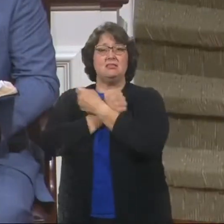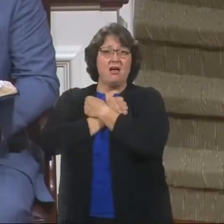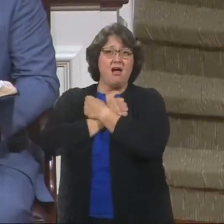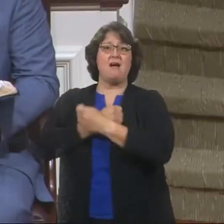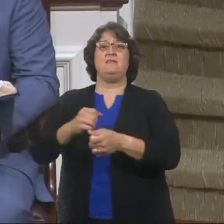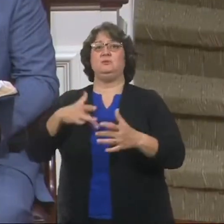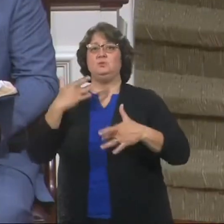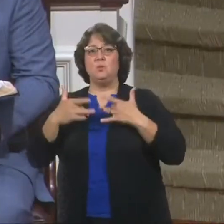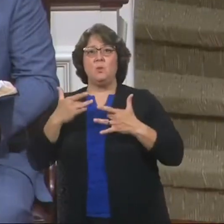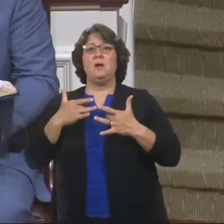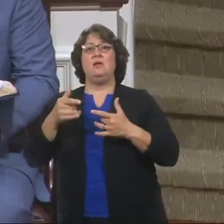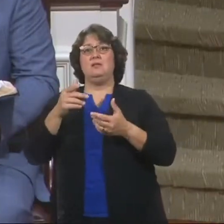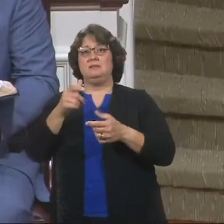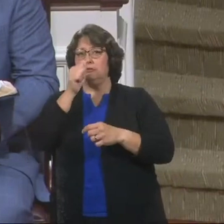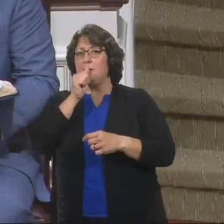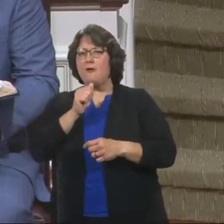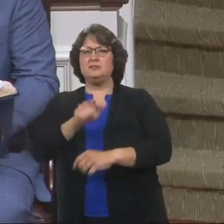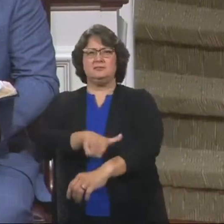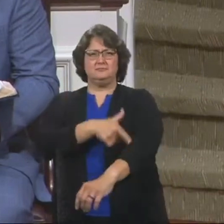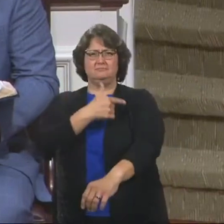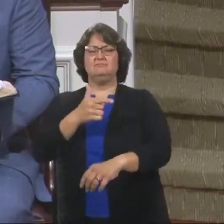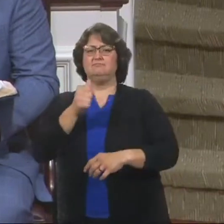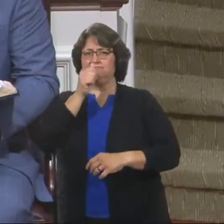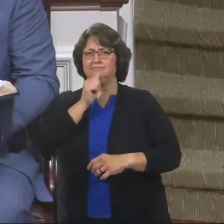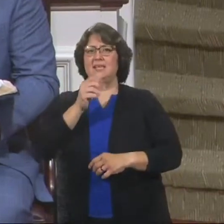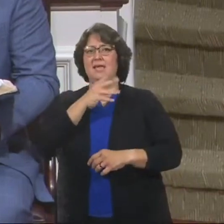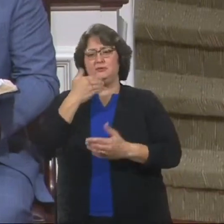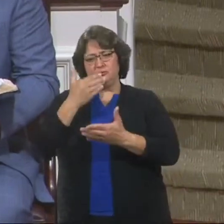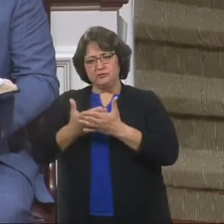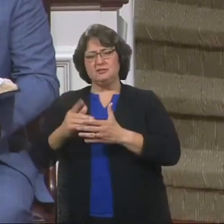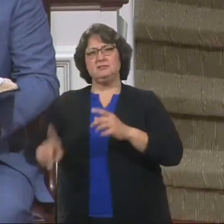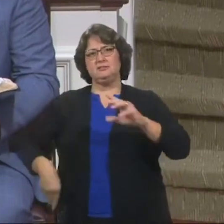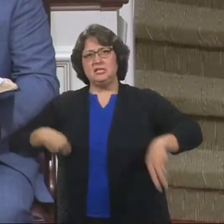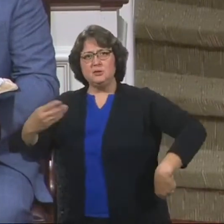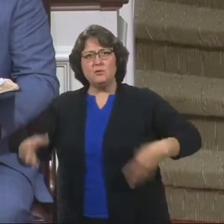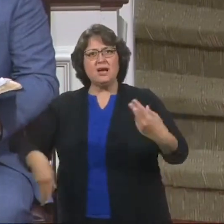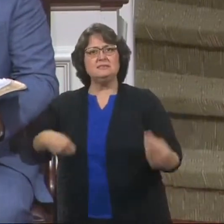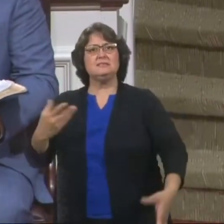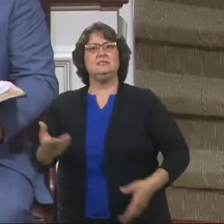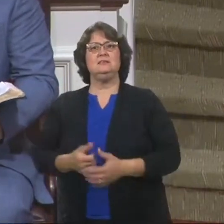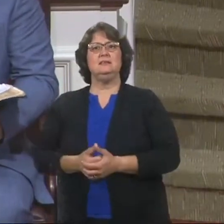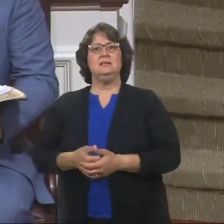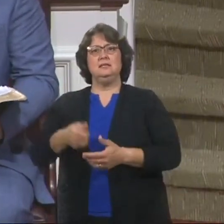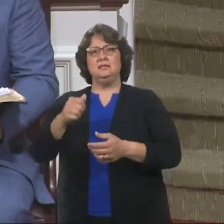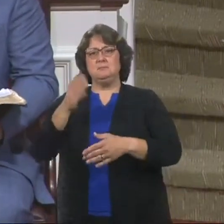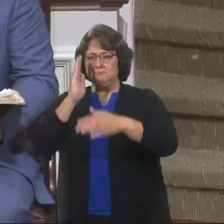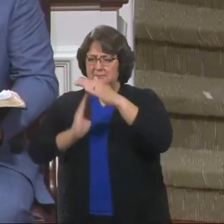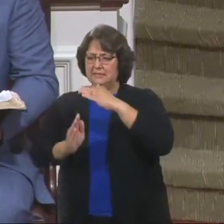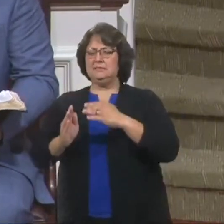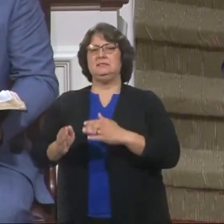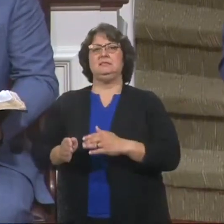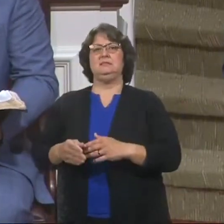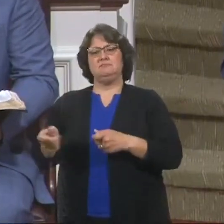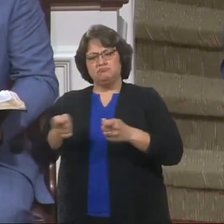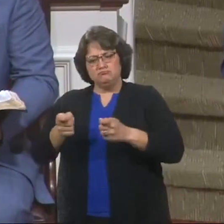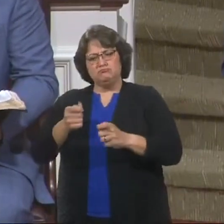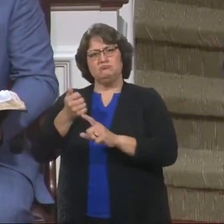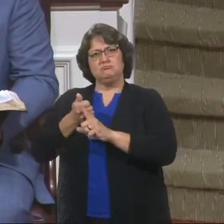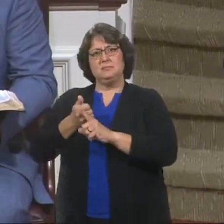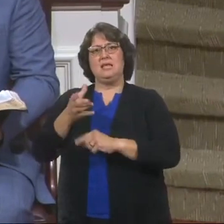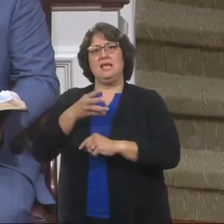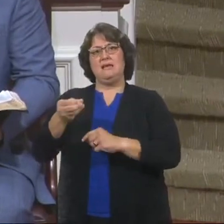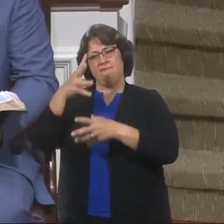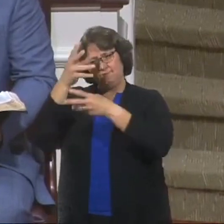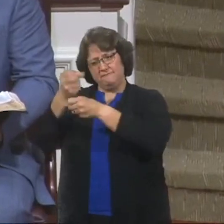joy, long-suffering, gentleness, goodness, generosity, the meekness, temperance, faith. All